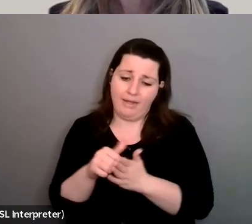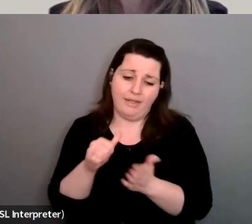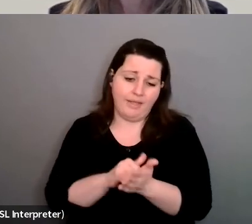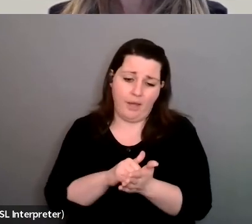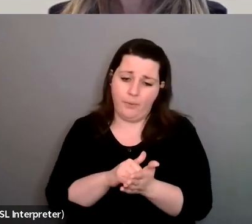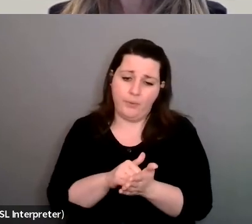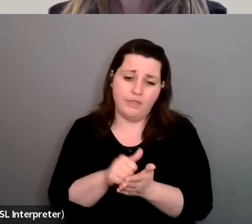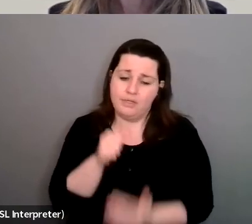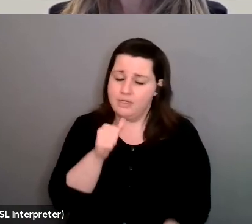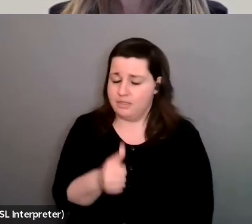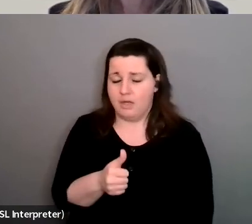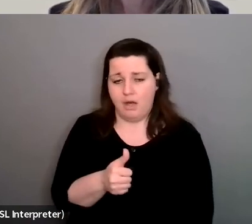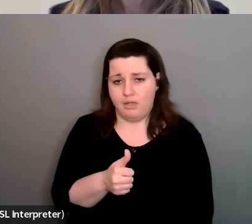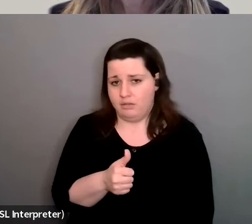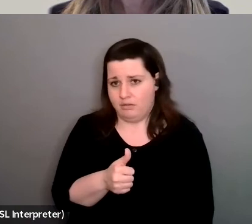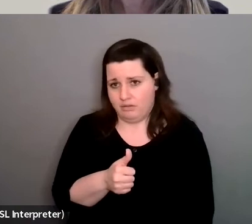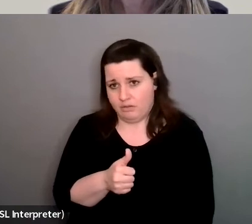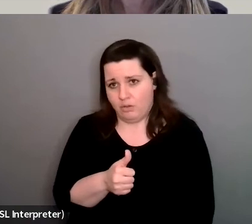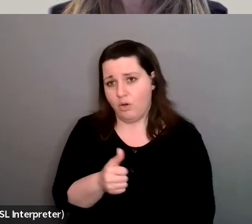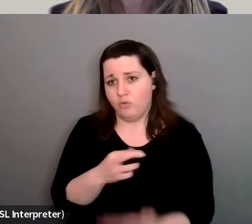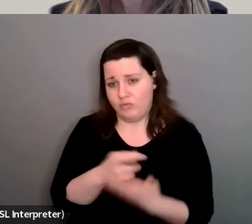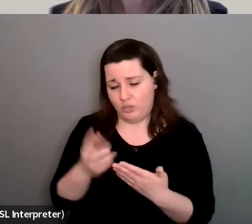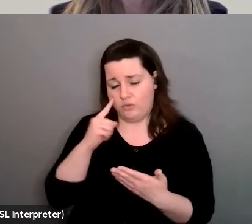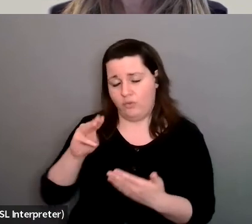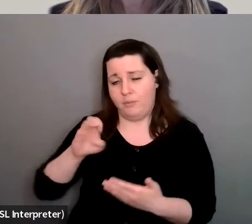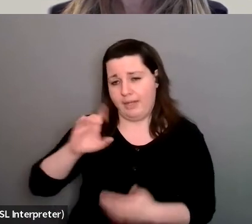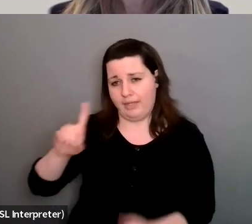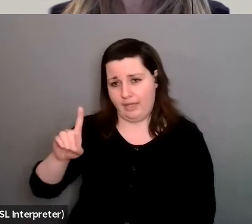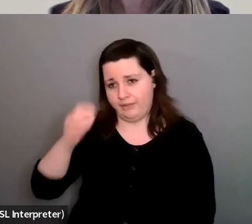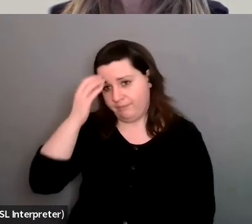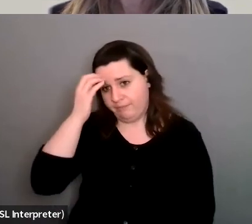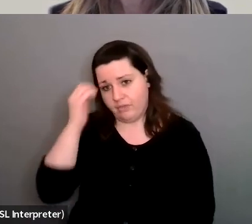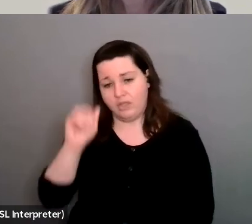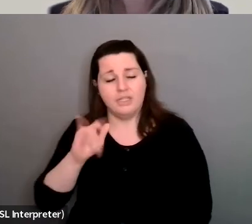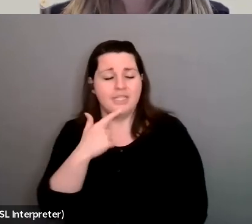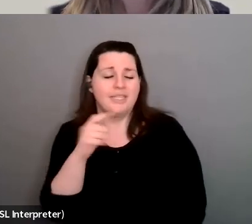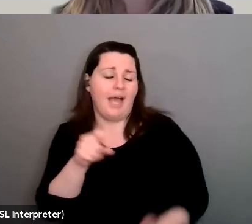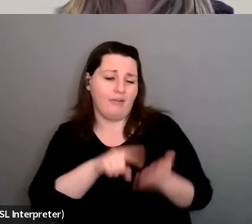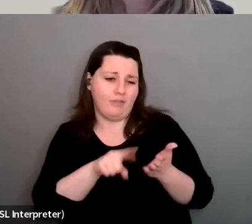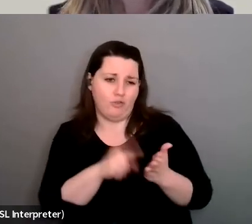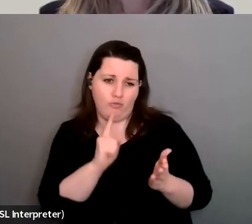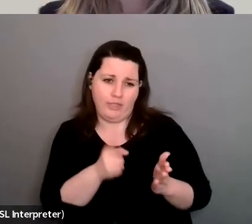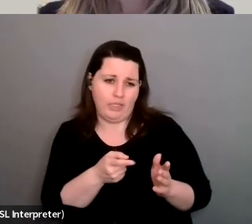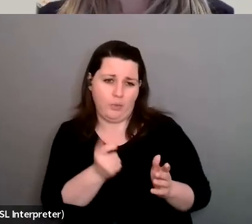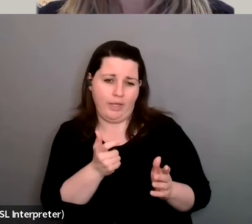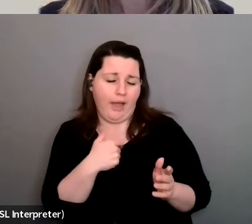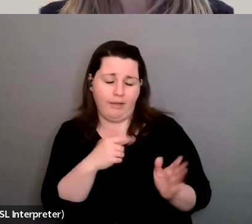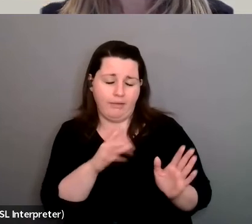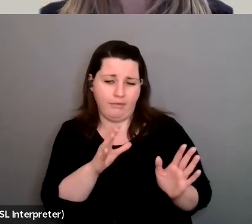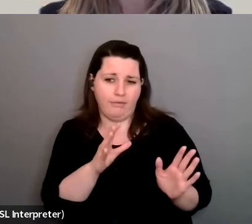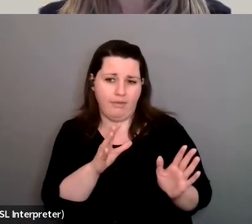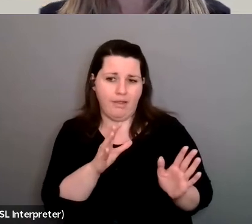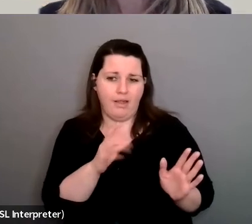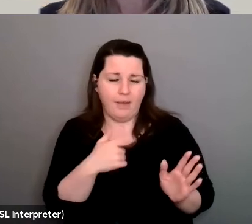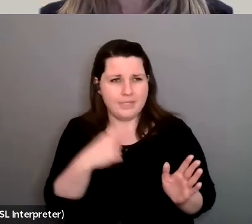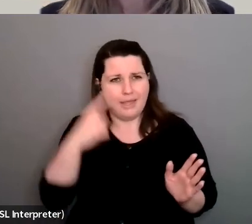considered a resource for Medicaid. Correct. I did a little bit of research really quick because I thought this question was like hitting me in the